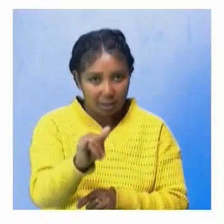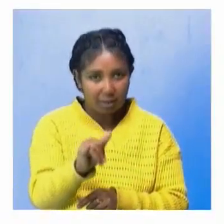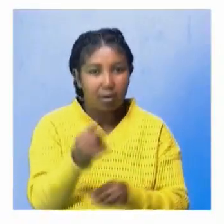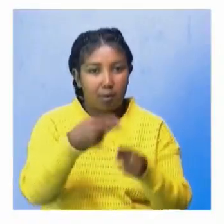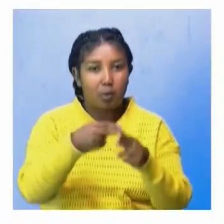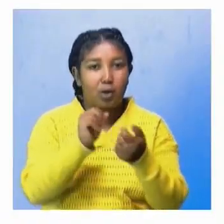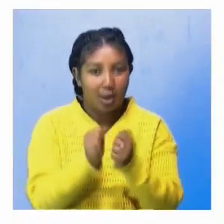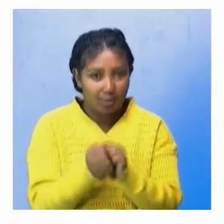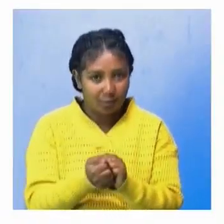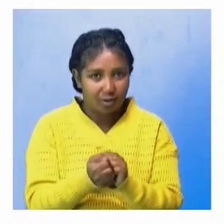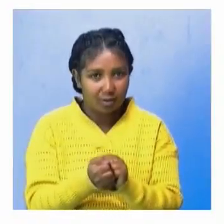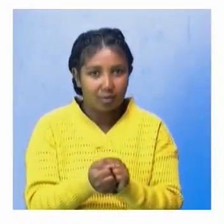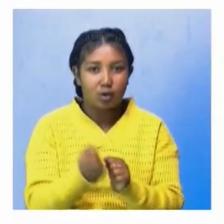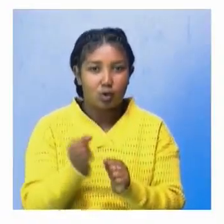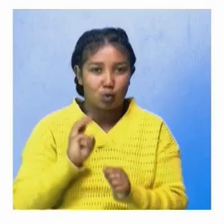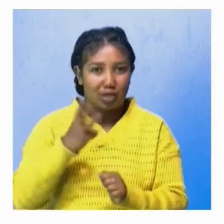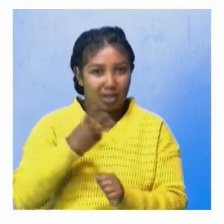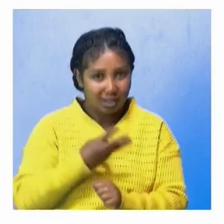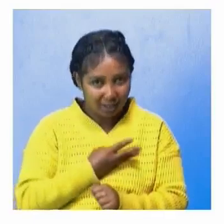pronoun, we,